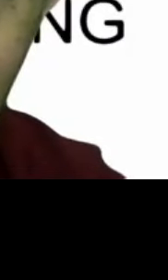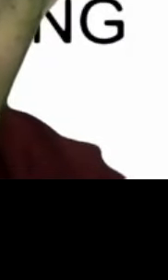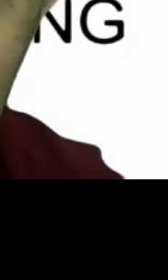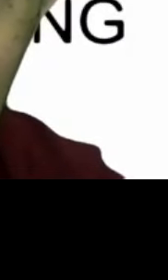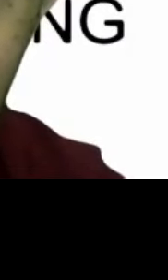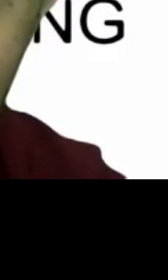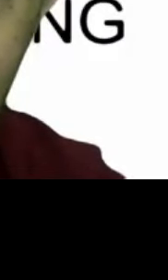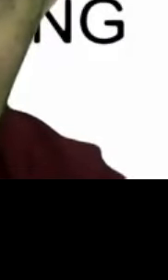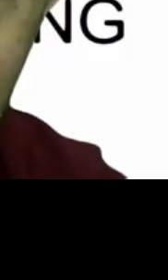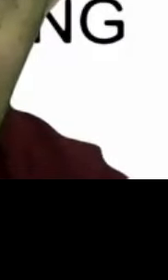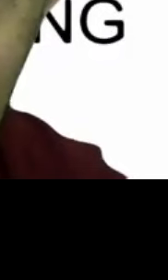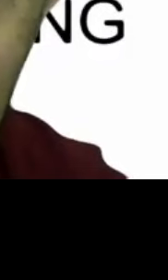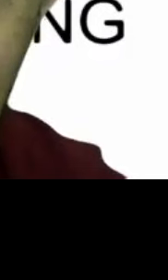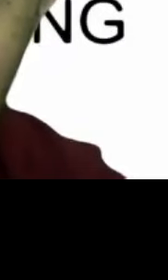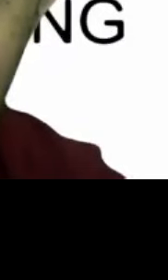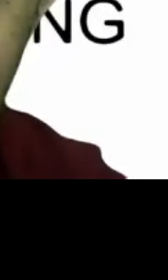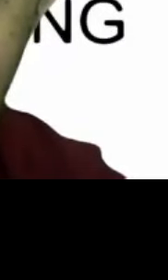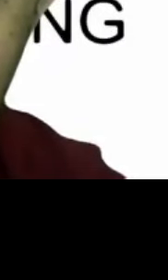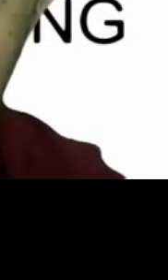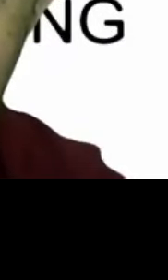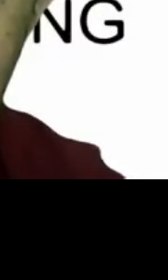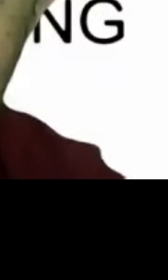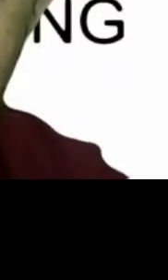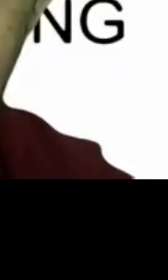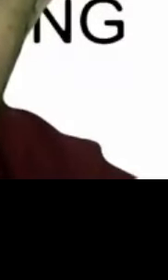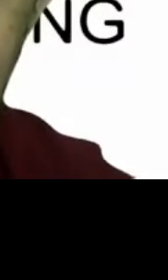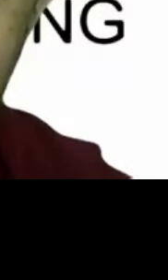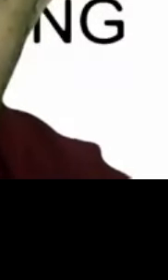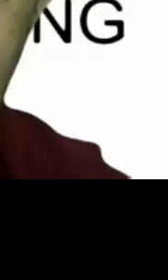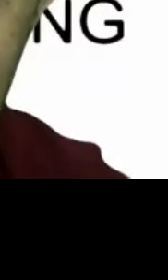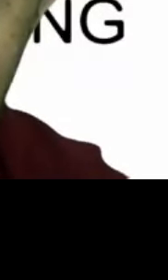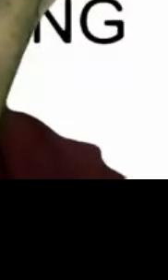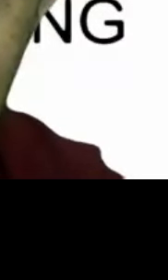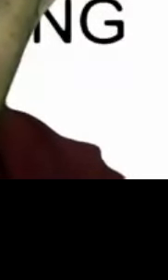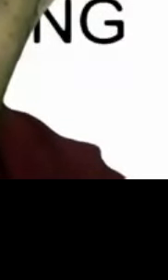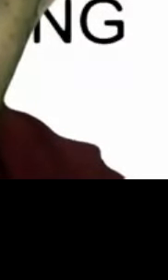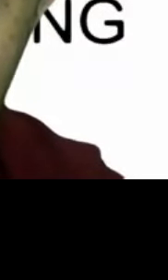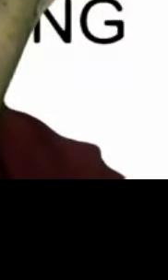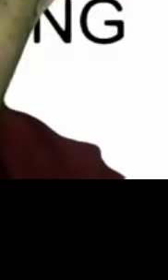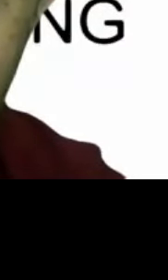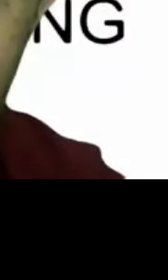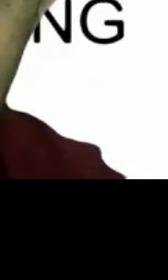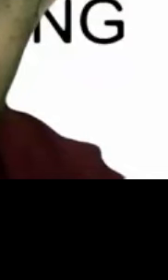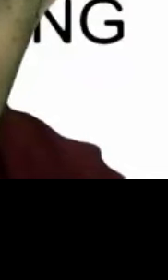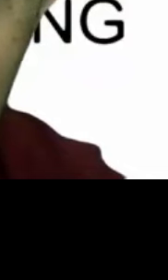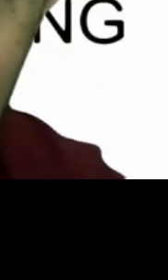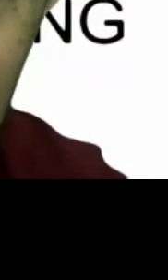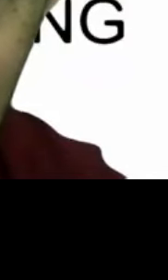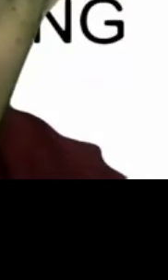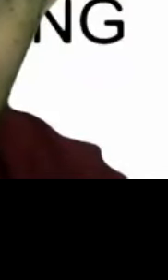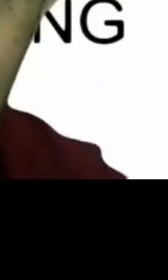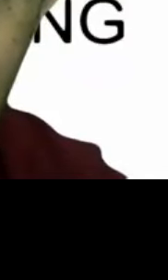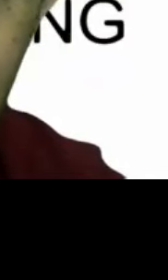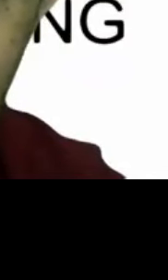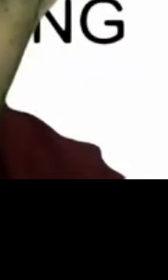that all of us, all of people with disabilities, what we need is that there are some corrections that have to be made in order to achieve